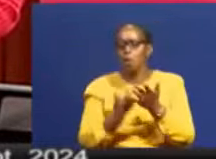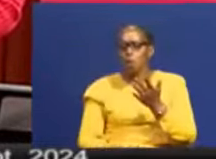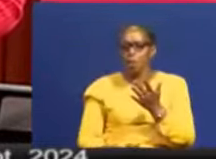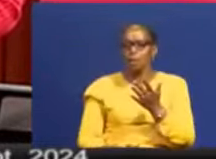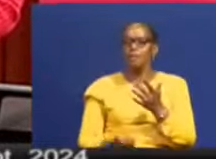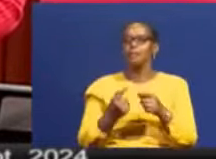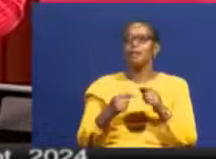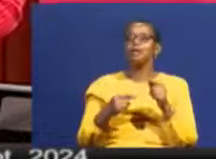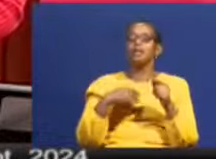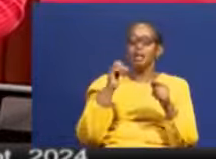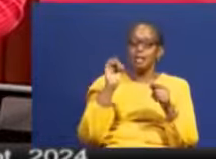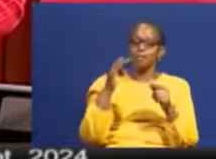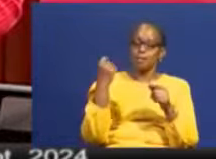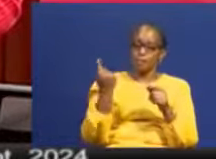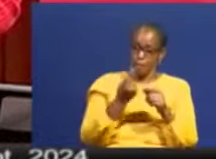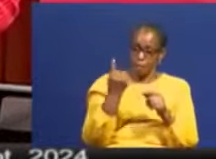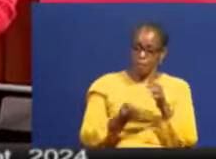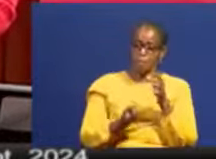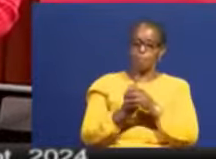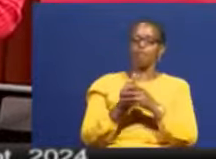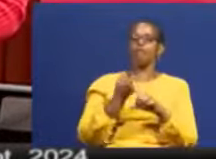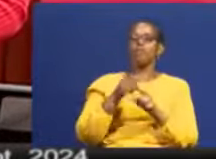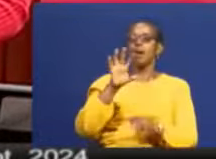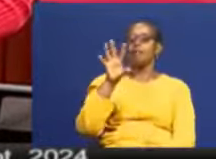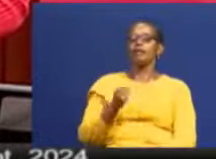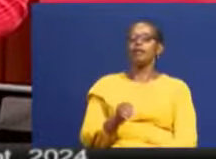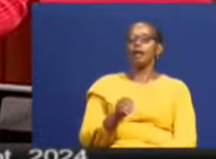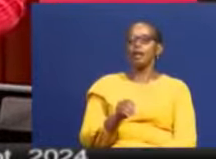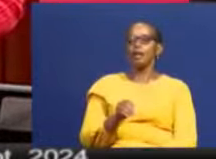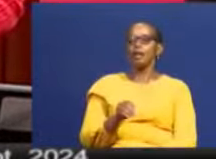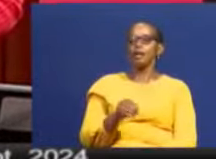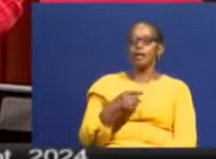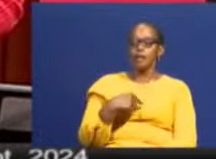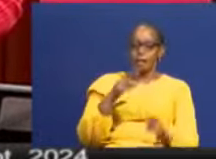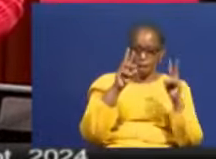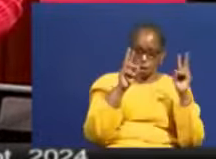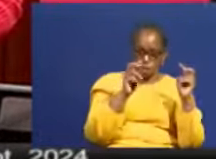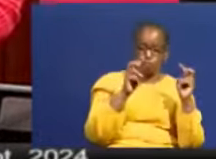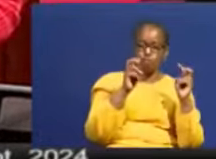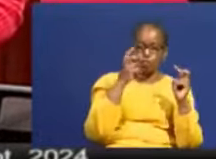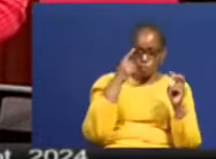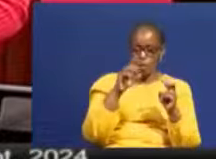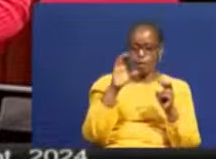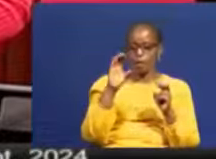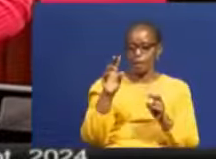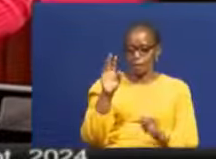something good is finally coming out of Africa, which is the issue of NGCDF.